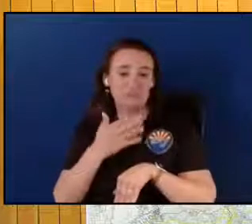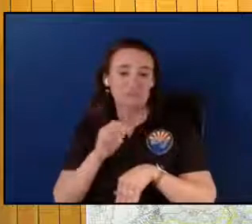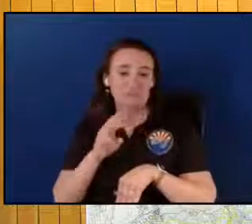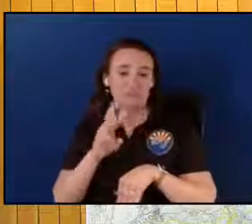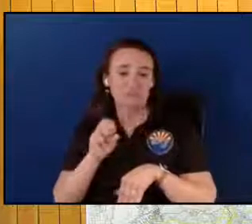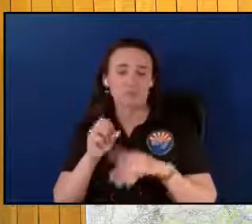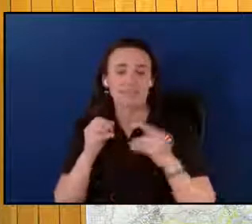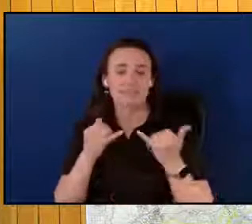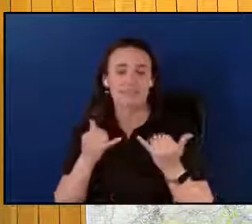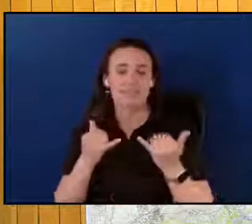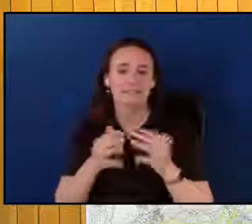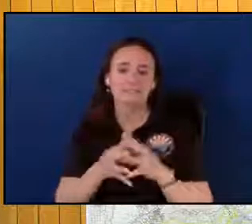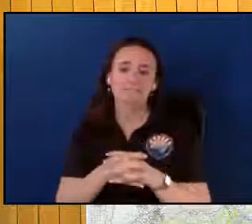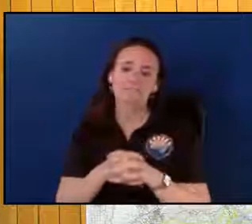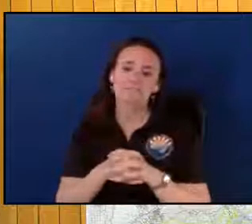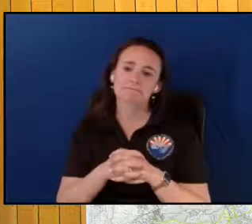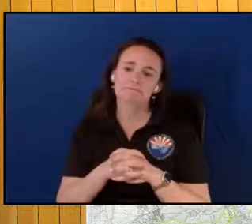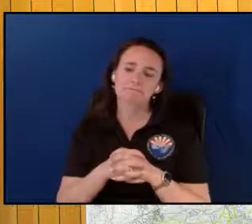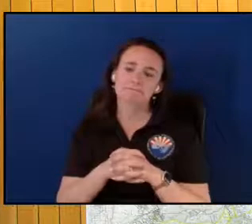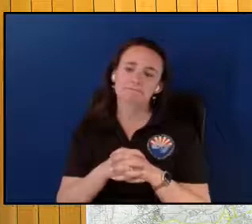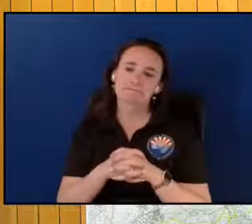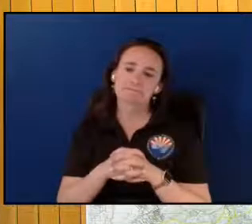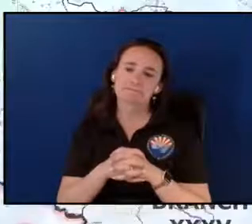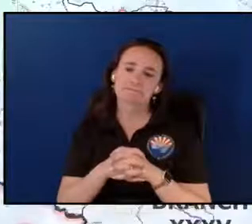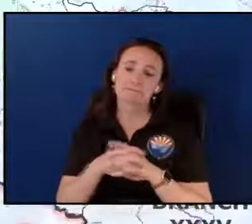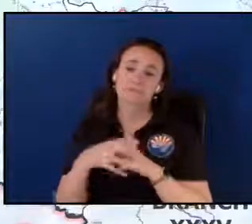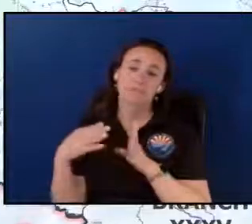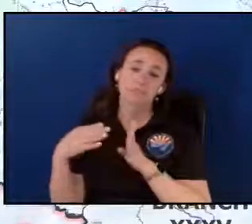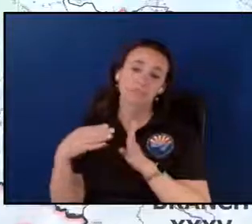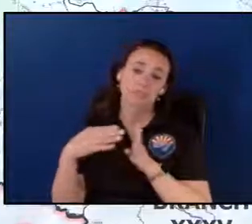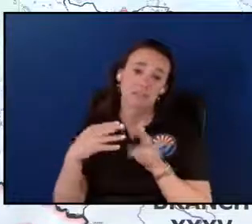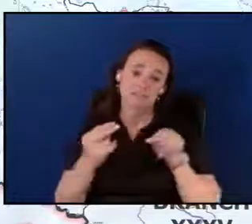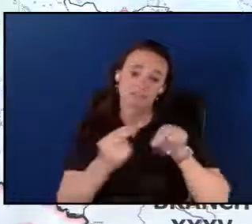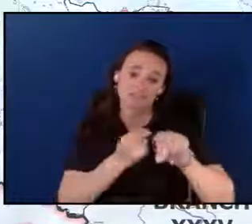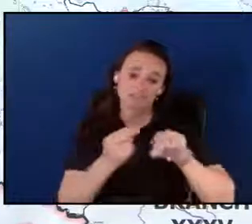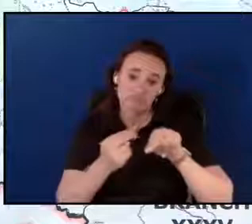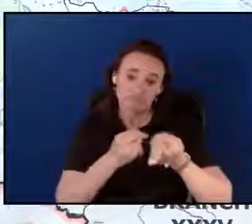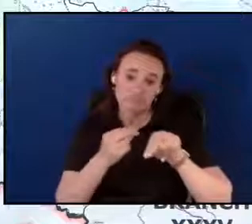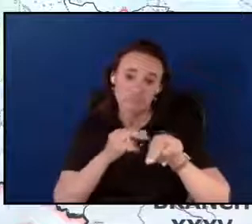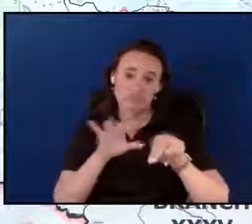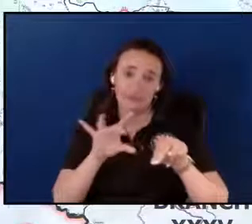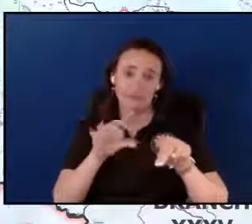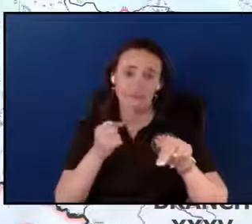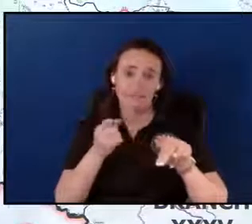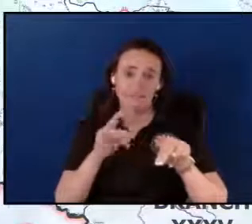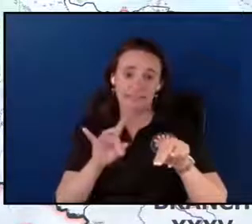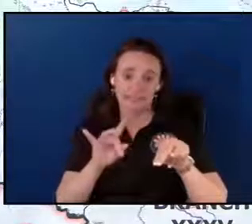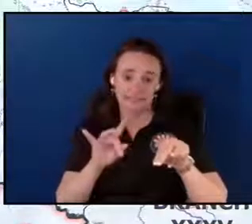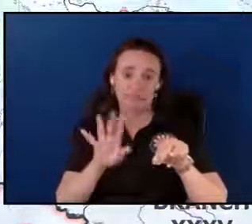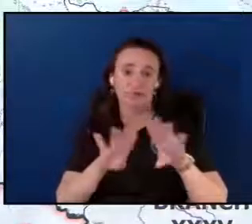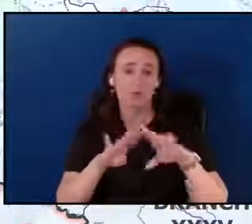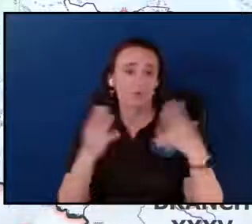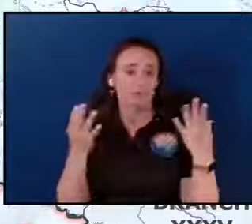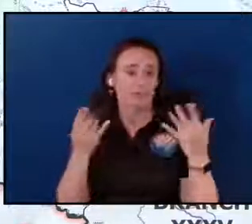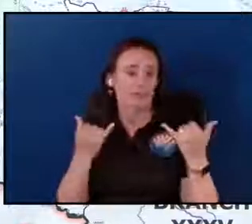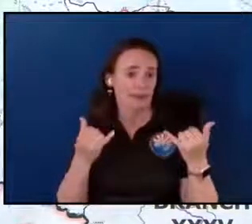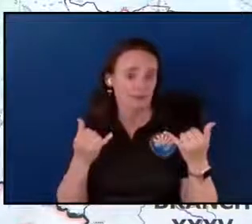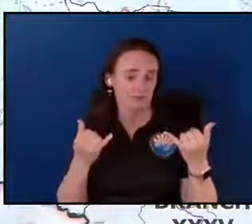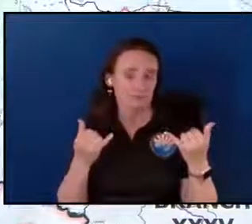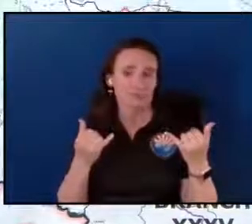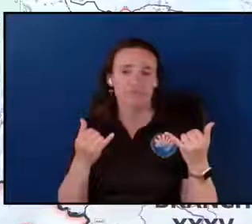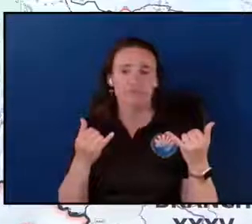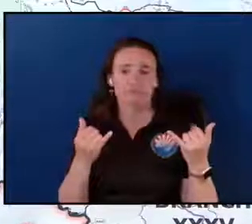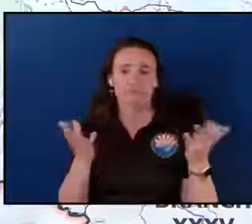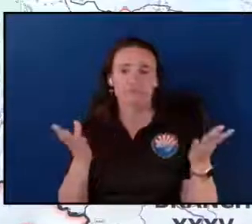you. The corridor here in Angostura, 518 is open. We had the closure at